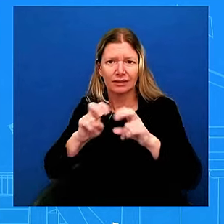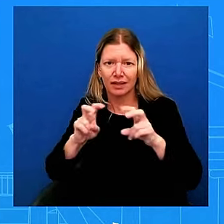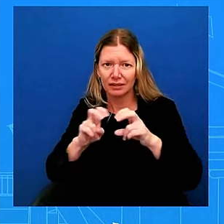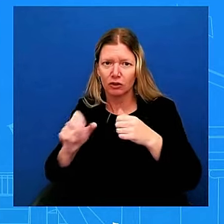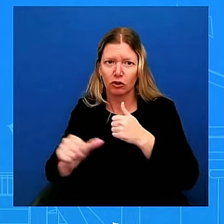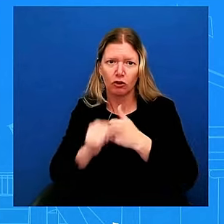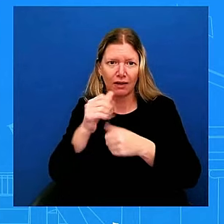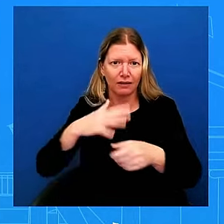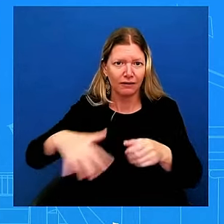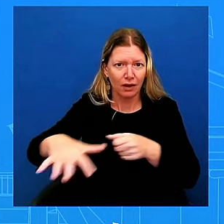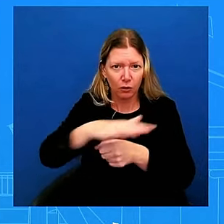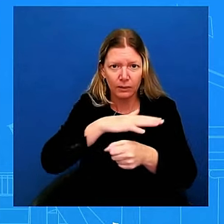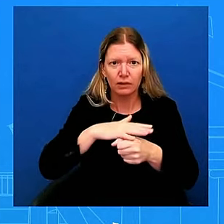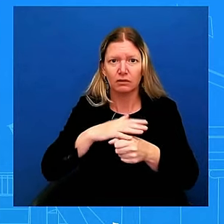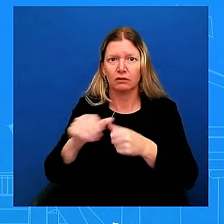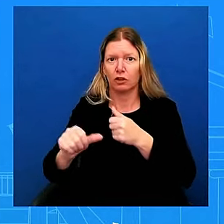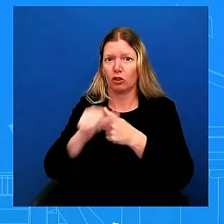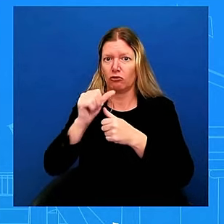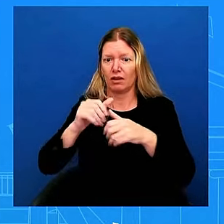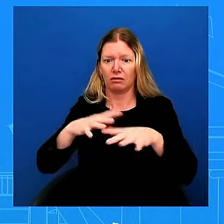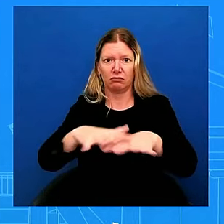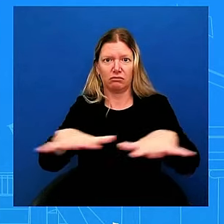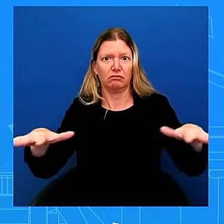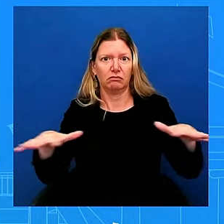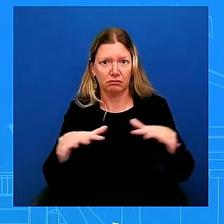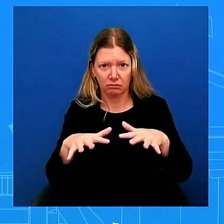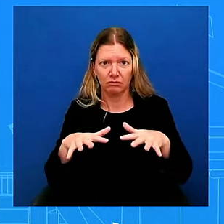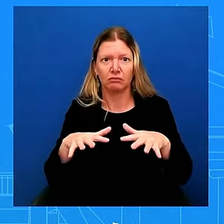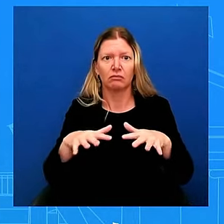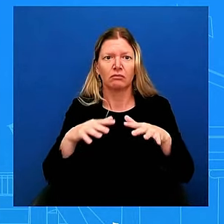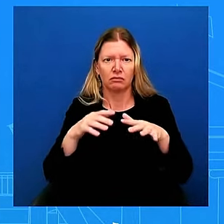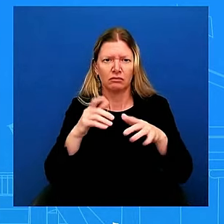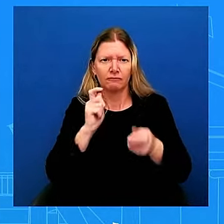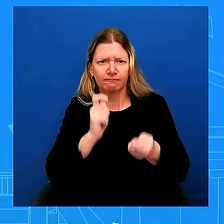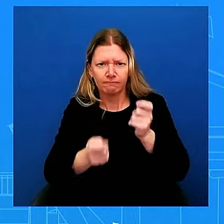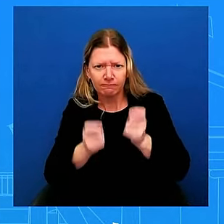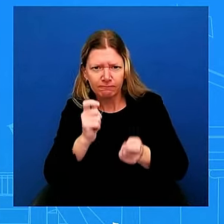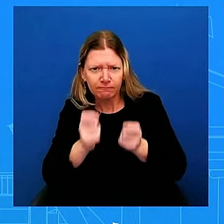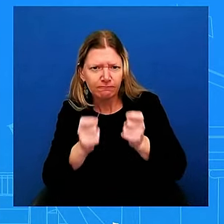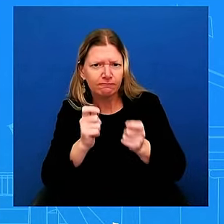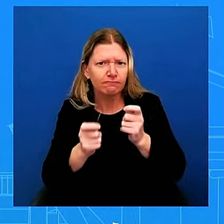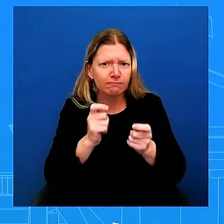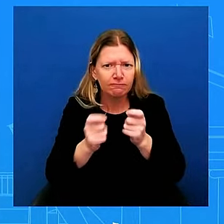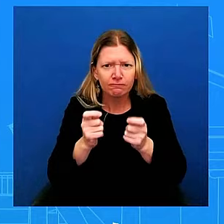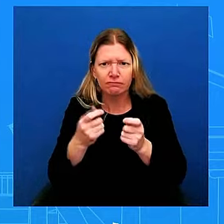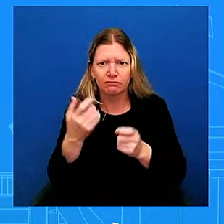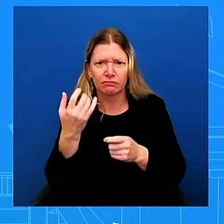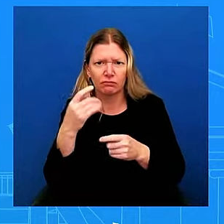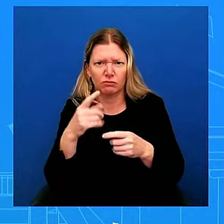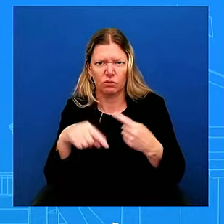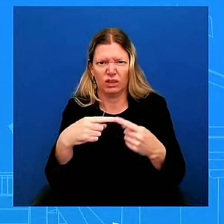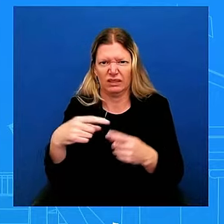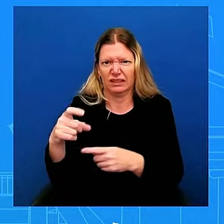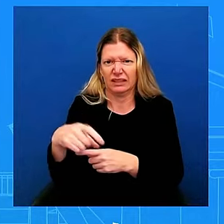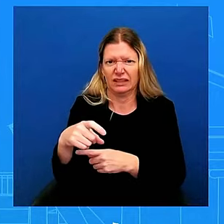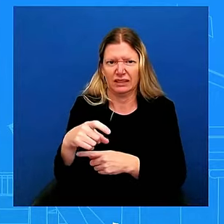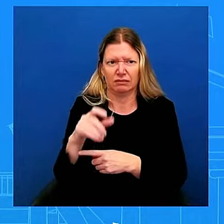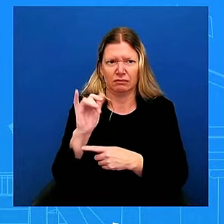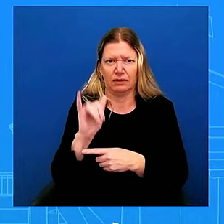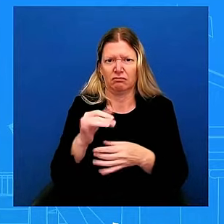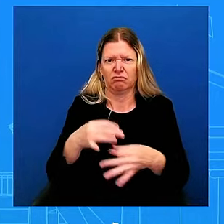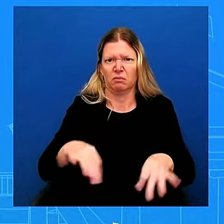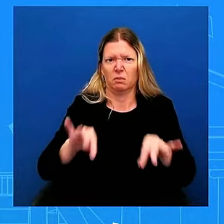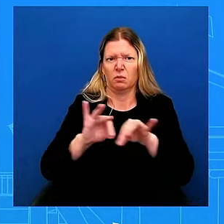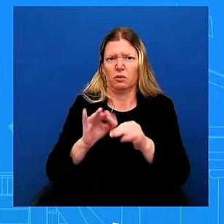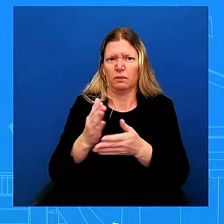landscape, and making adjustments accordingly. And so that is a factor in our assessment of